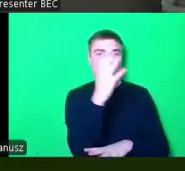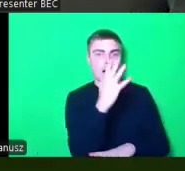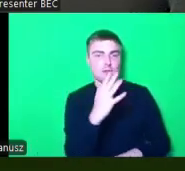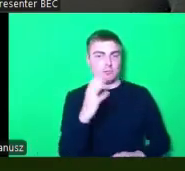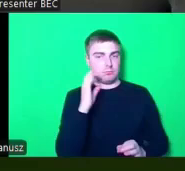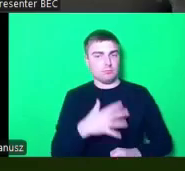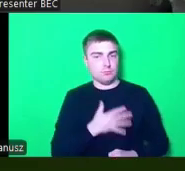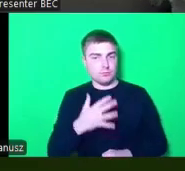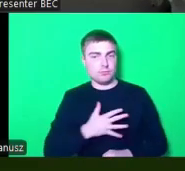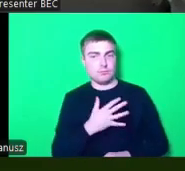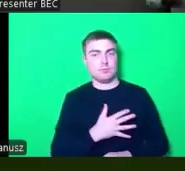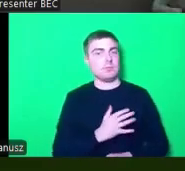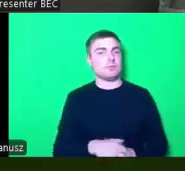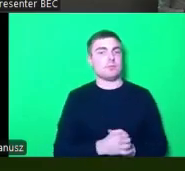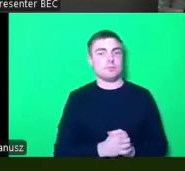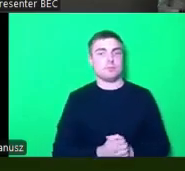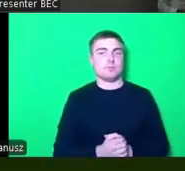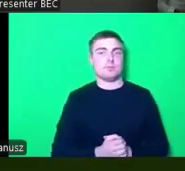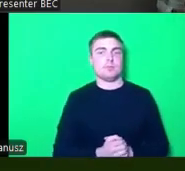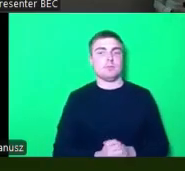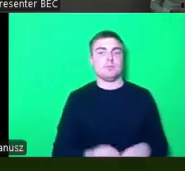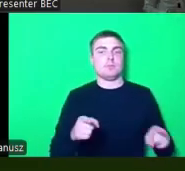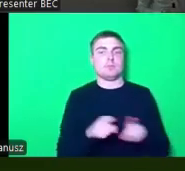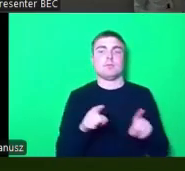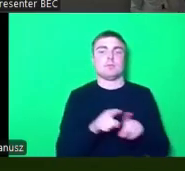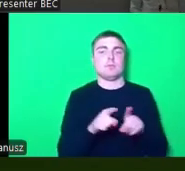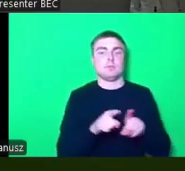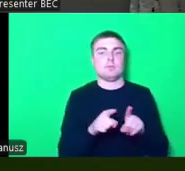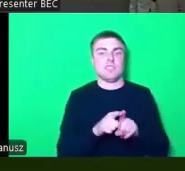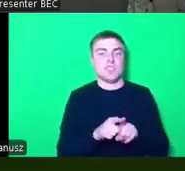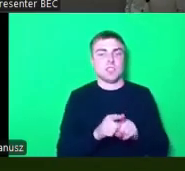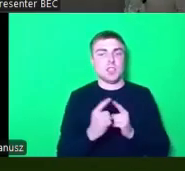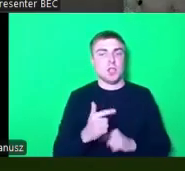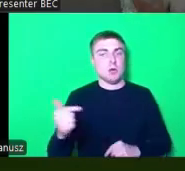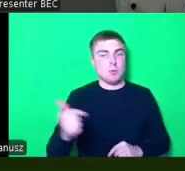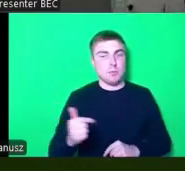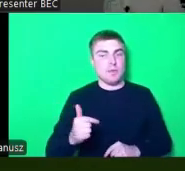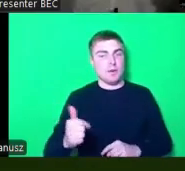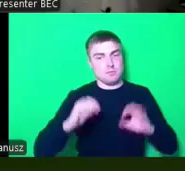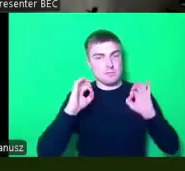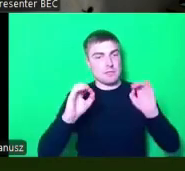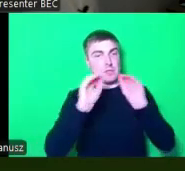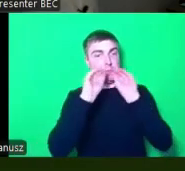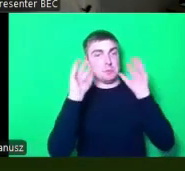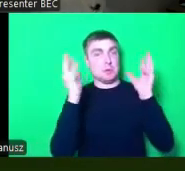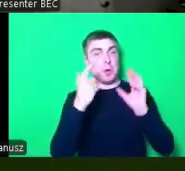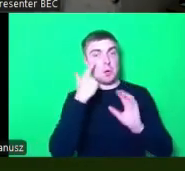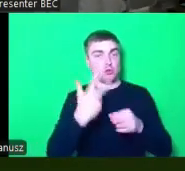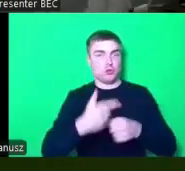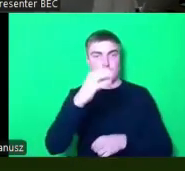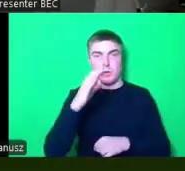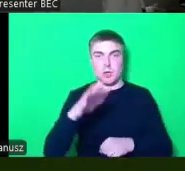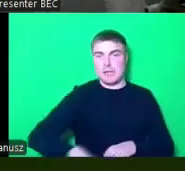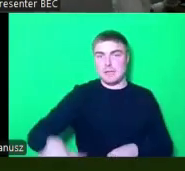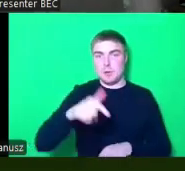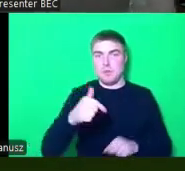A green cover of at least 30% in the neighborhood, and on less than 300 meters, some